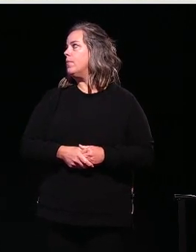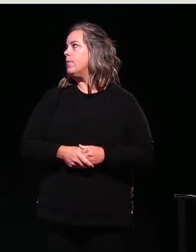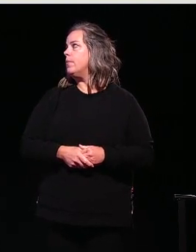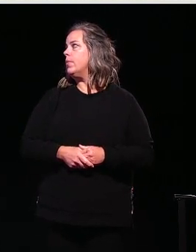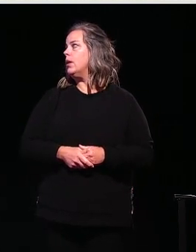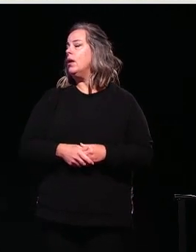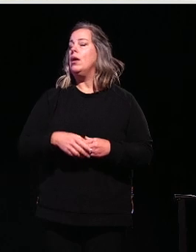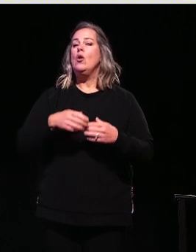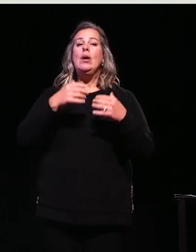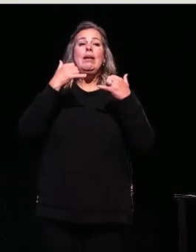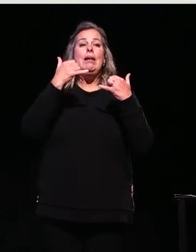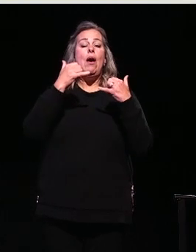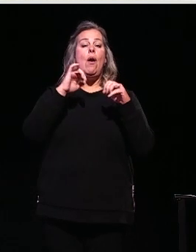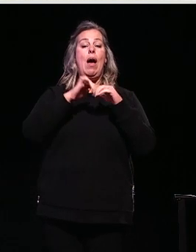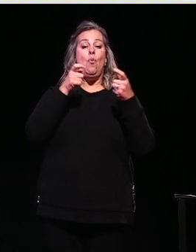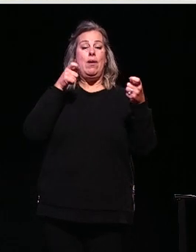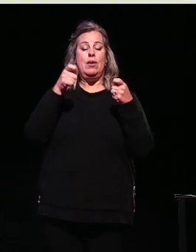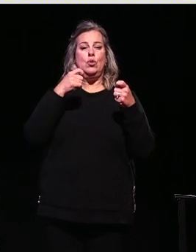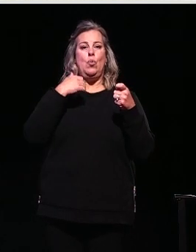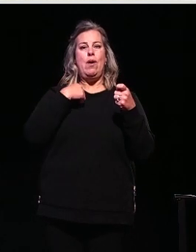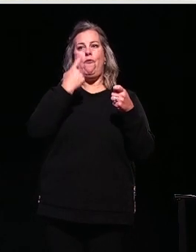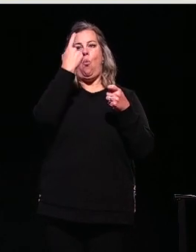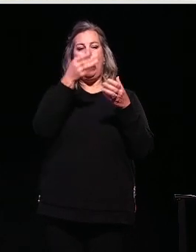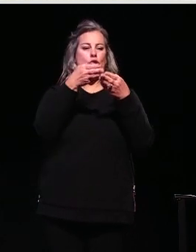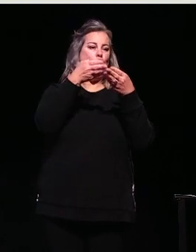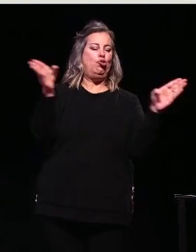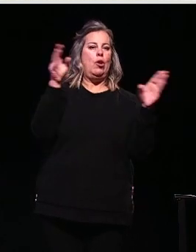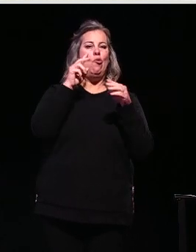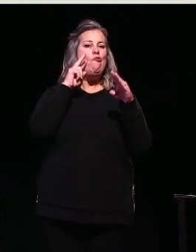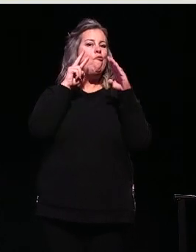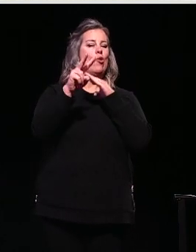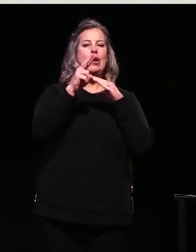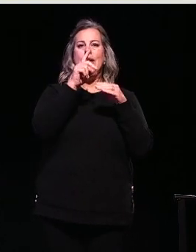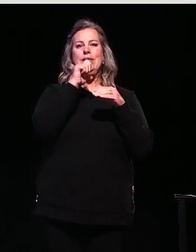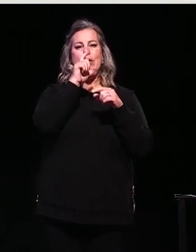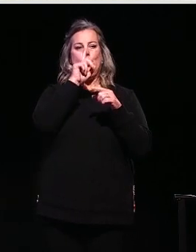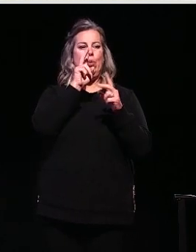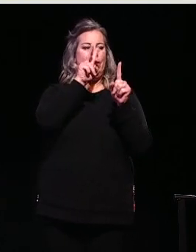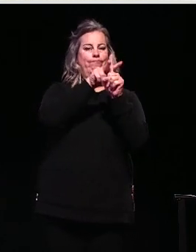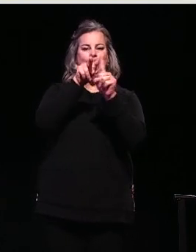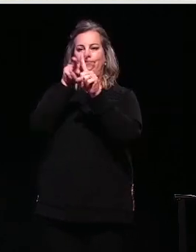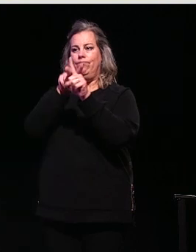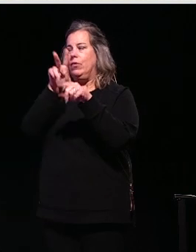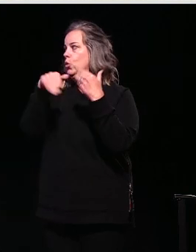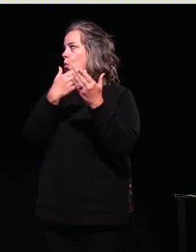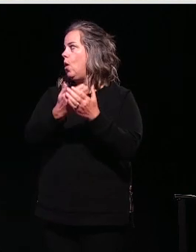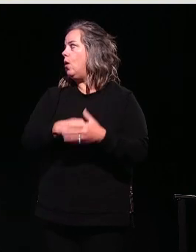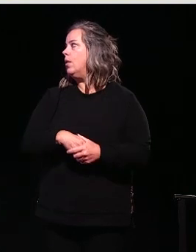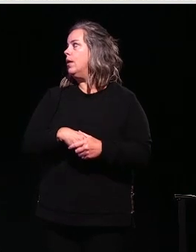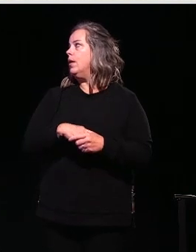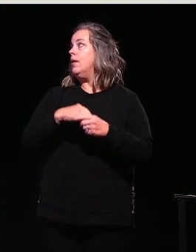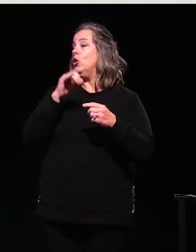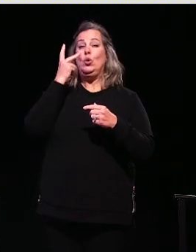gets exactly the same weather forecast. These could be 6,000 acres in size, like the new Google Graph model that came out just last year. Everyone in that box